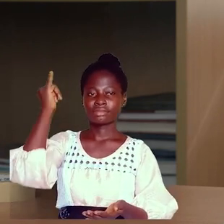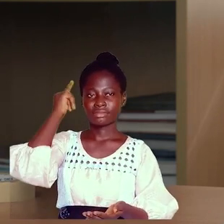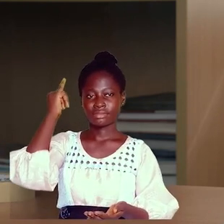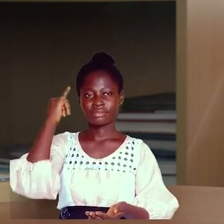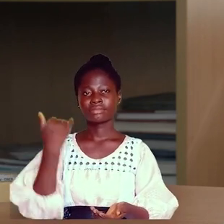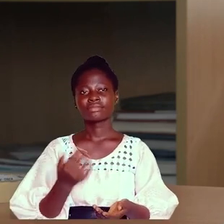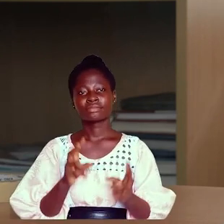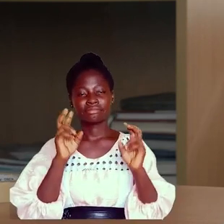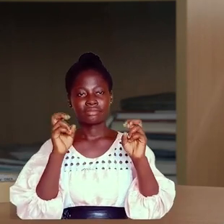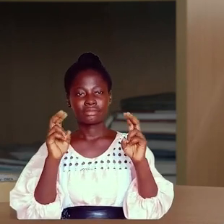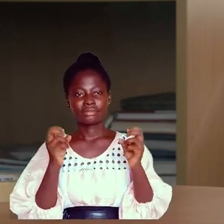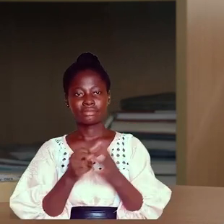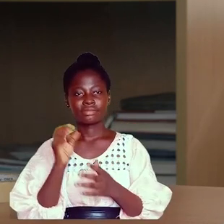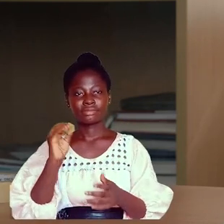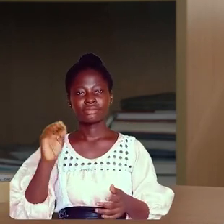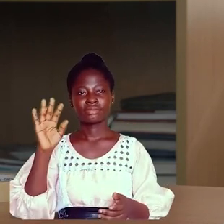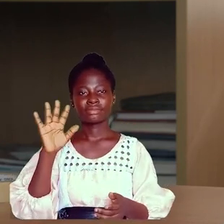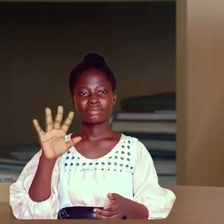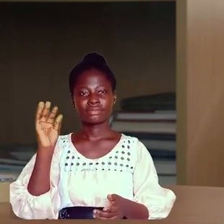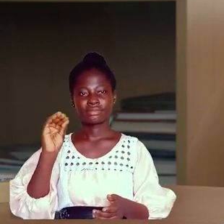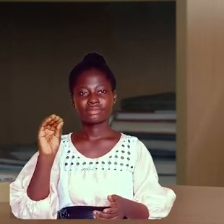call and take your issue.